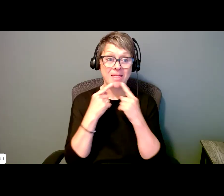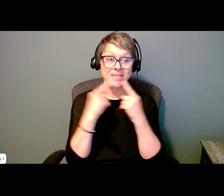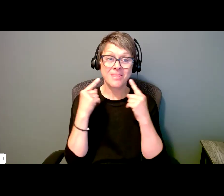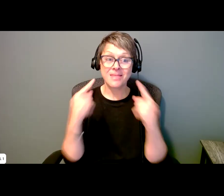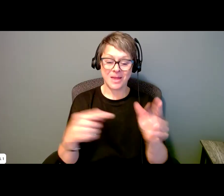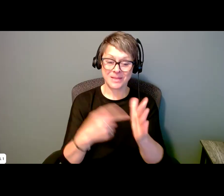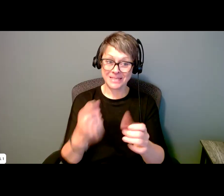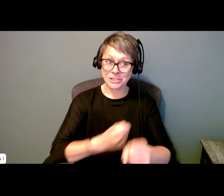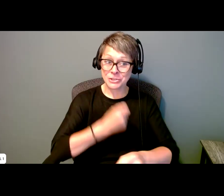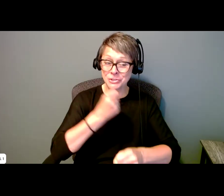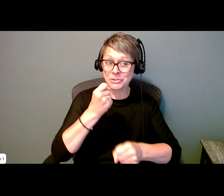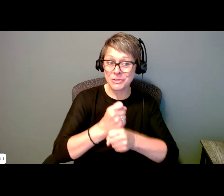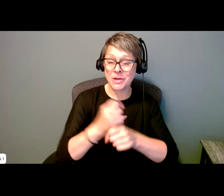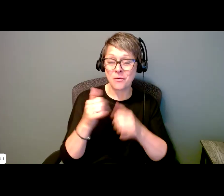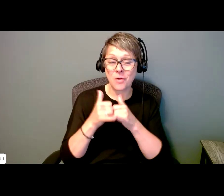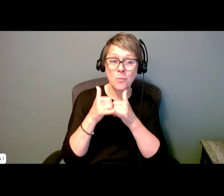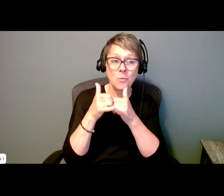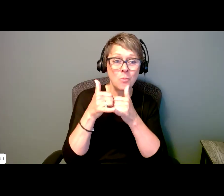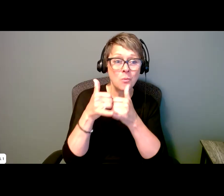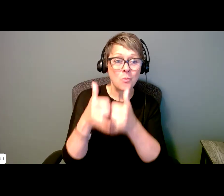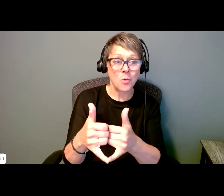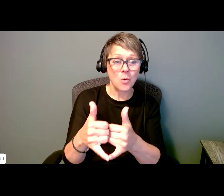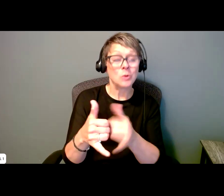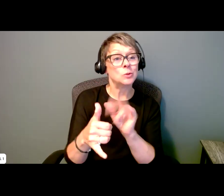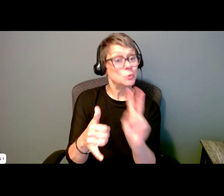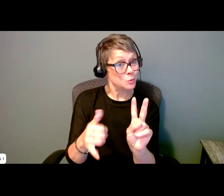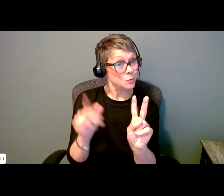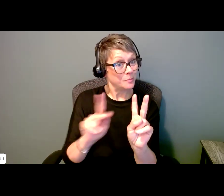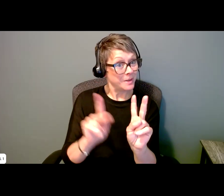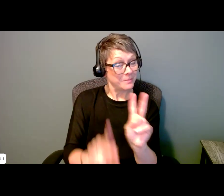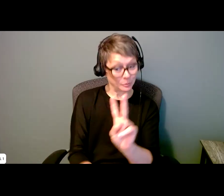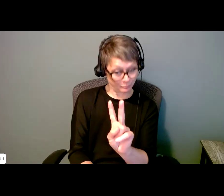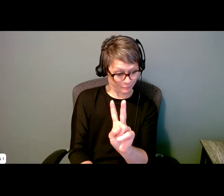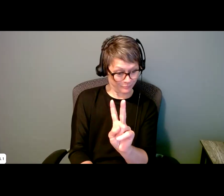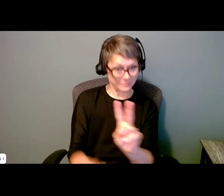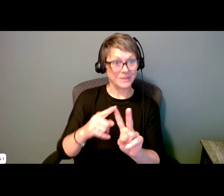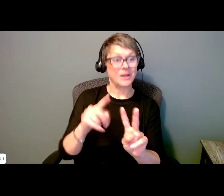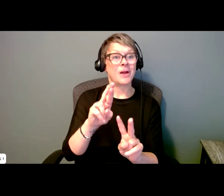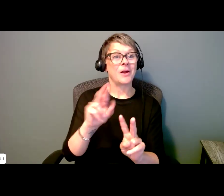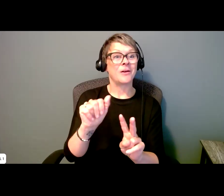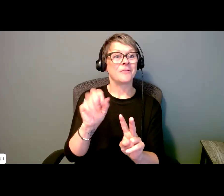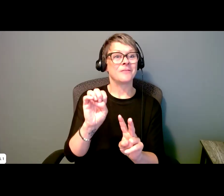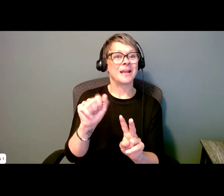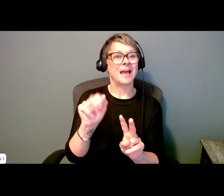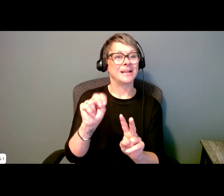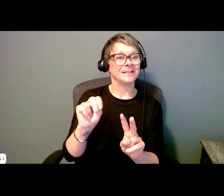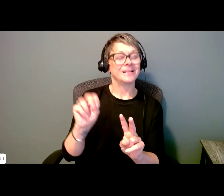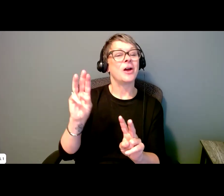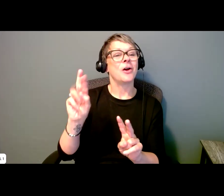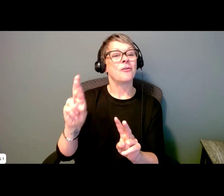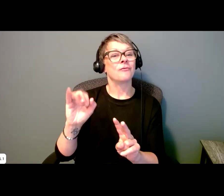this year, the award is going to two people, Rayanne Rideout and Marta Hayek.